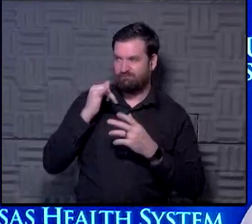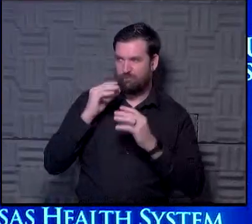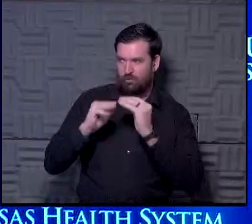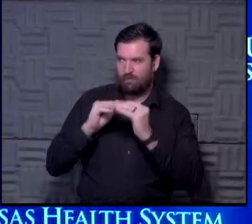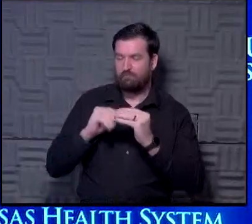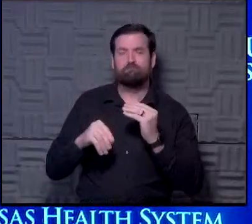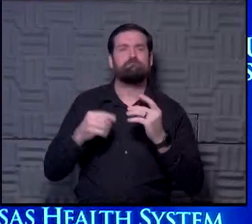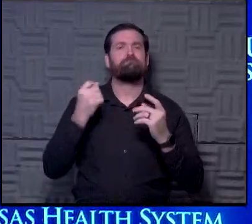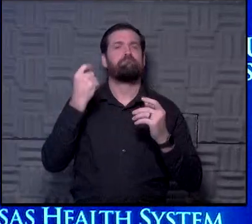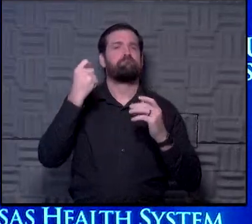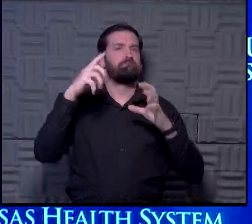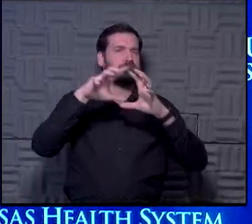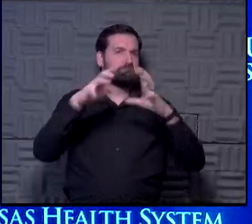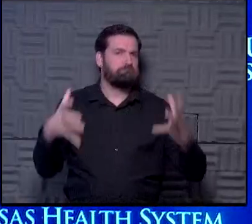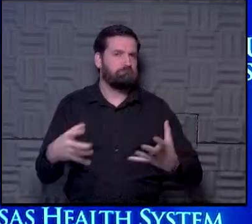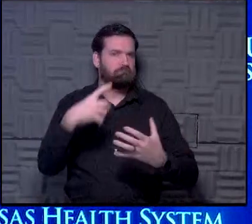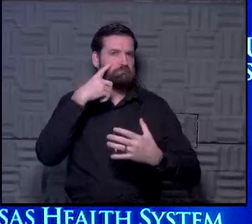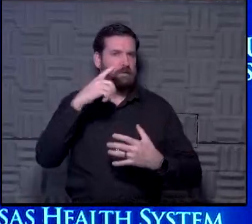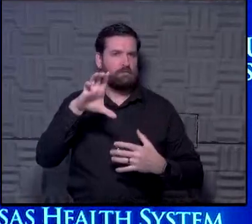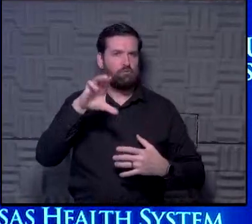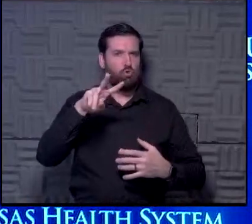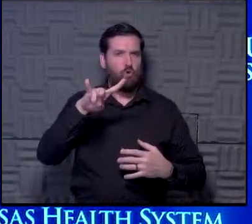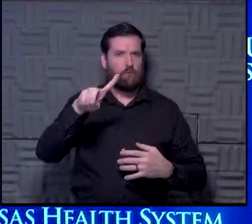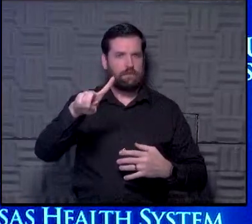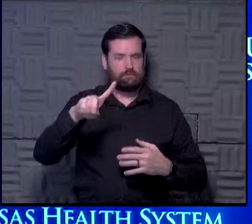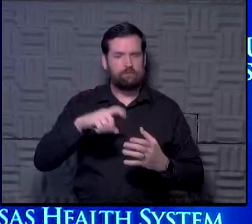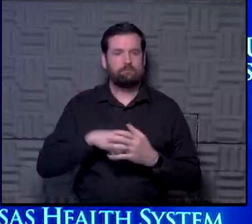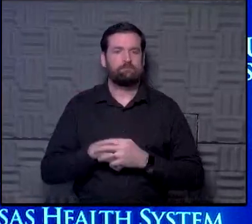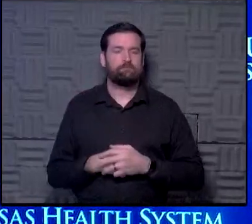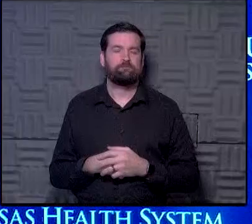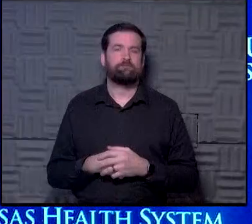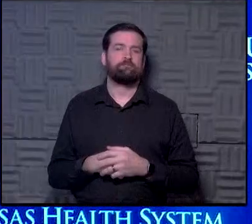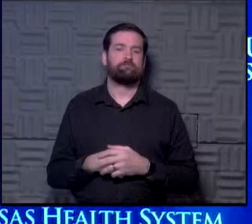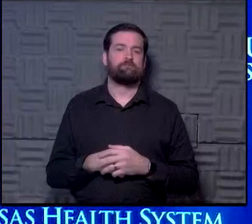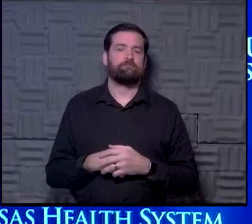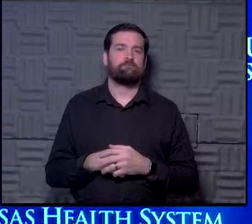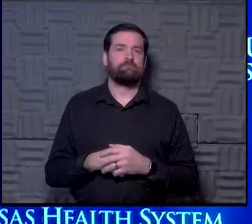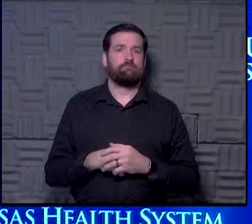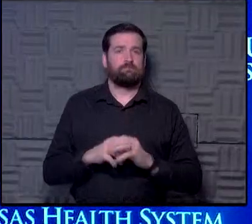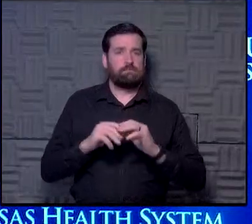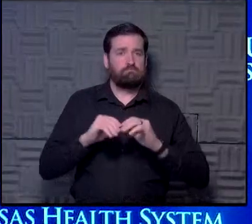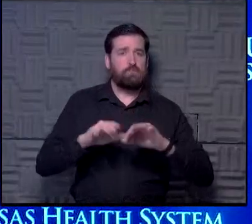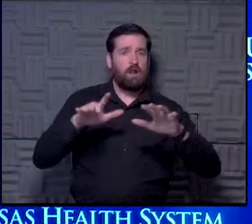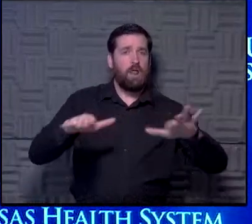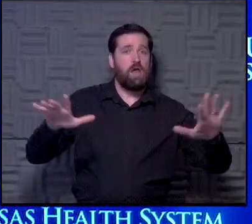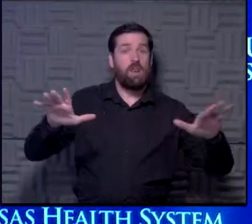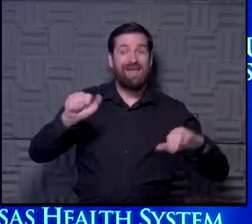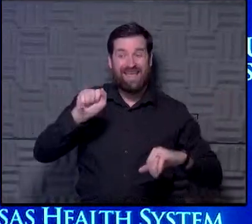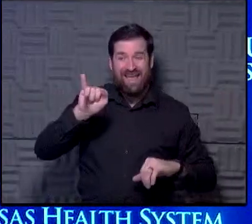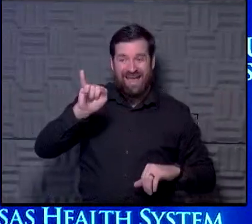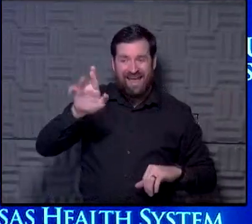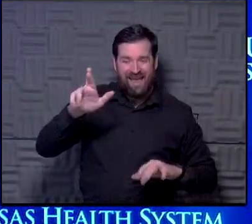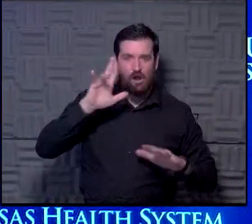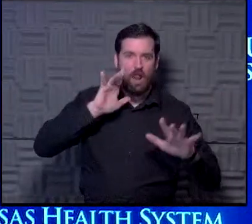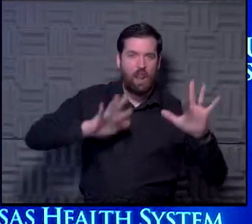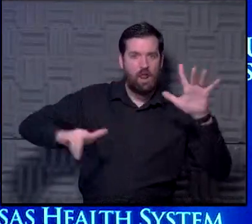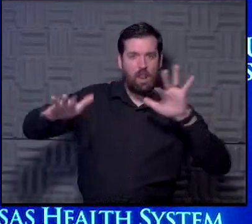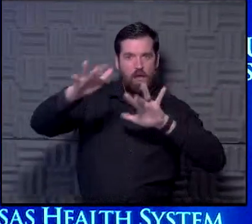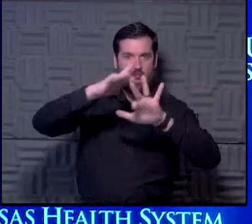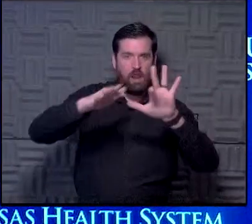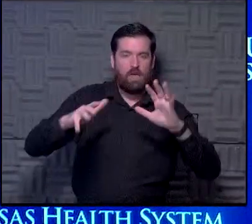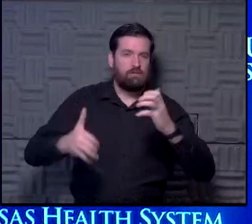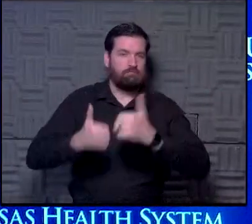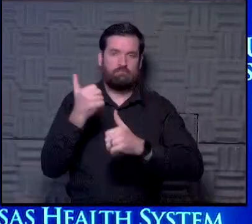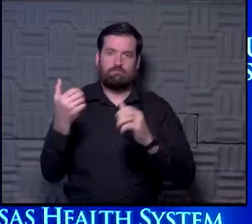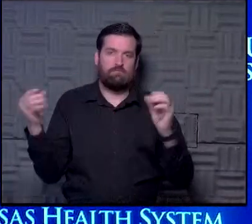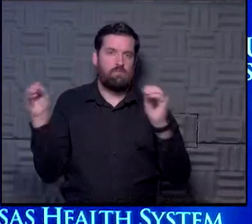the world of COVID, it's become pretty clear, I think, that spread through the air is a much more important aspect of this